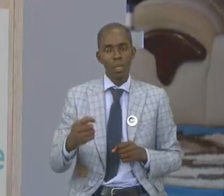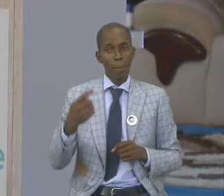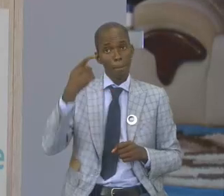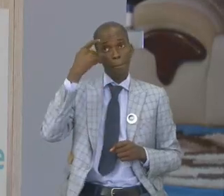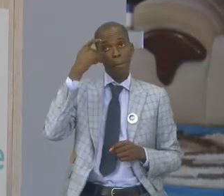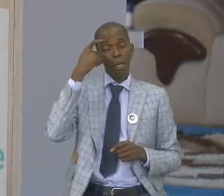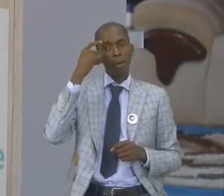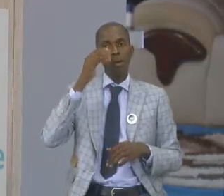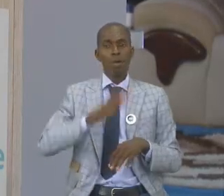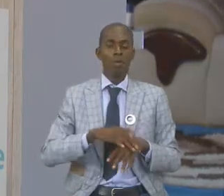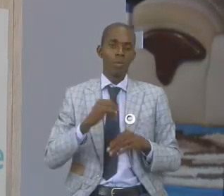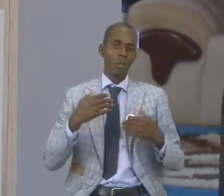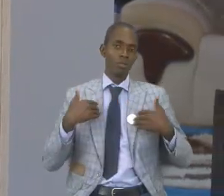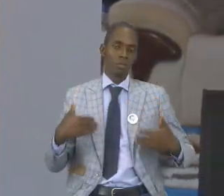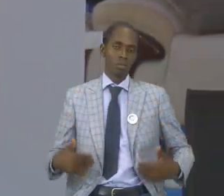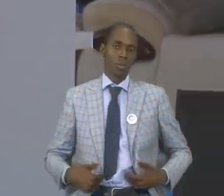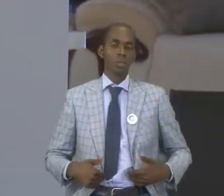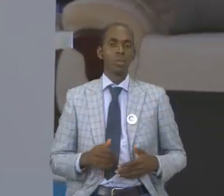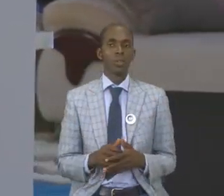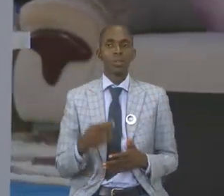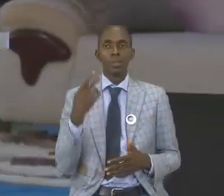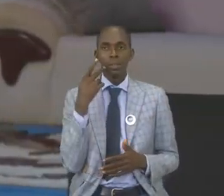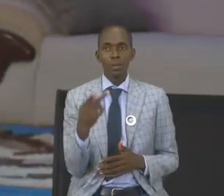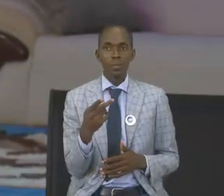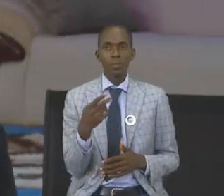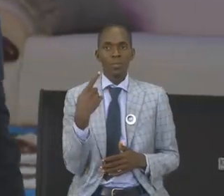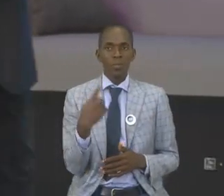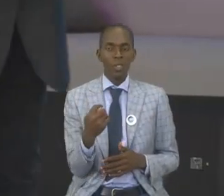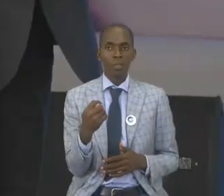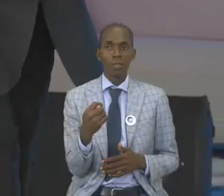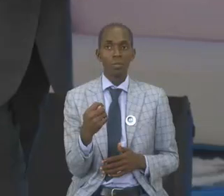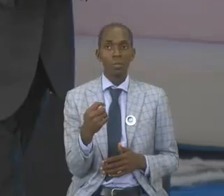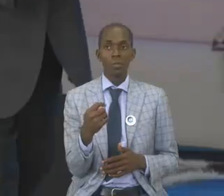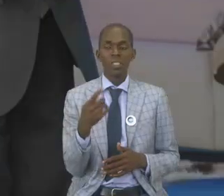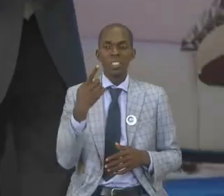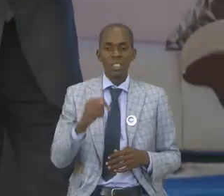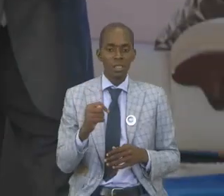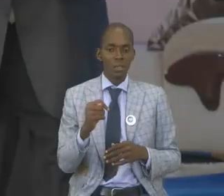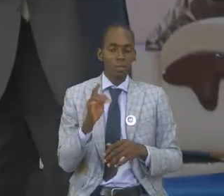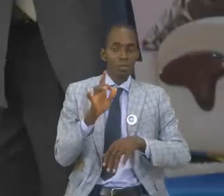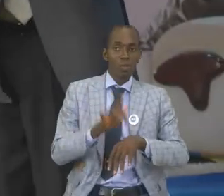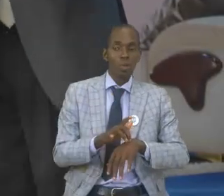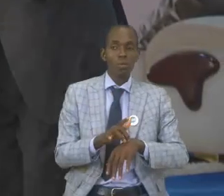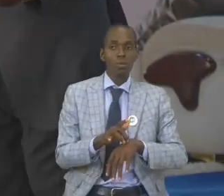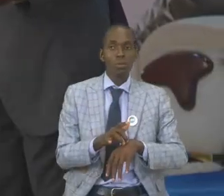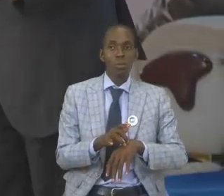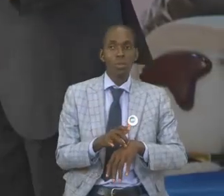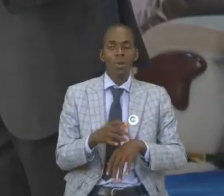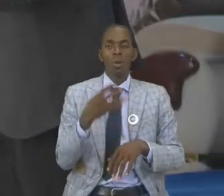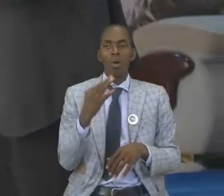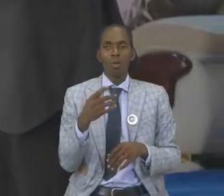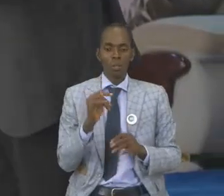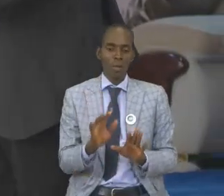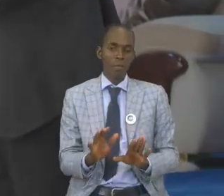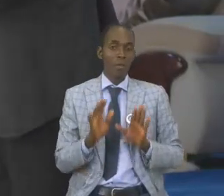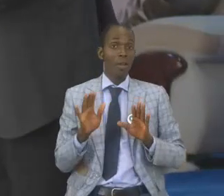the body. We call them psychosomatic diseases. The effect of a fearful heart,